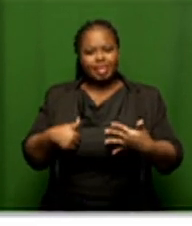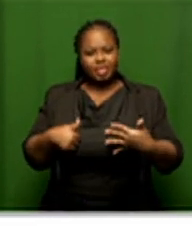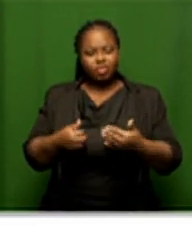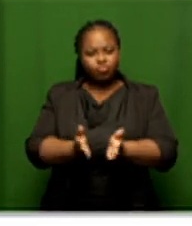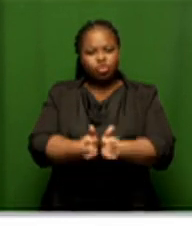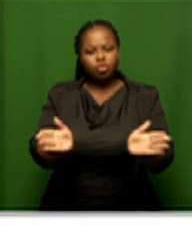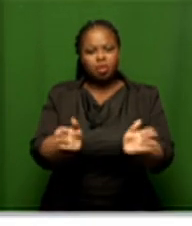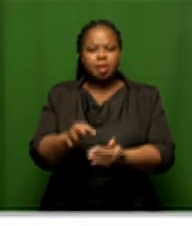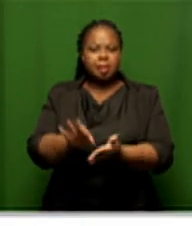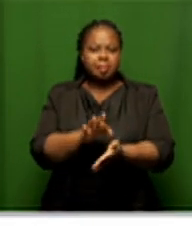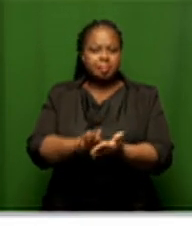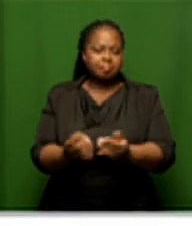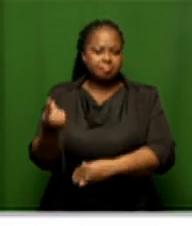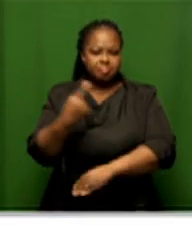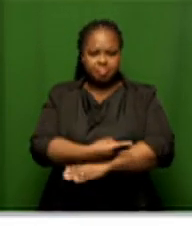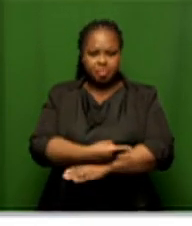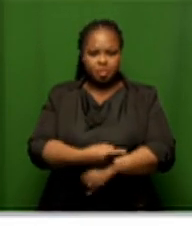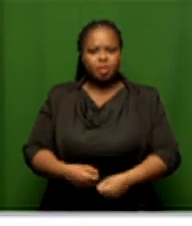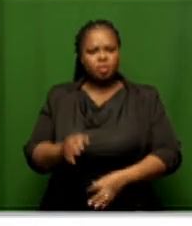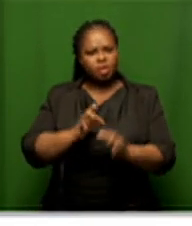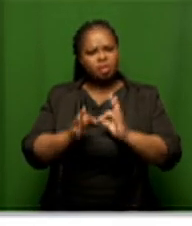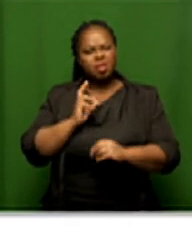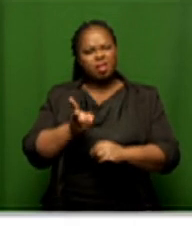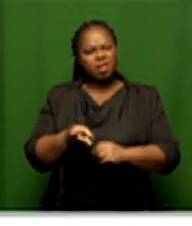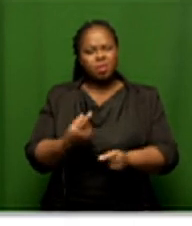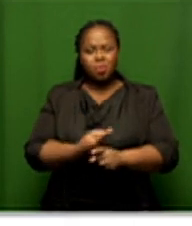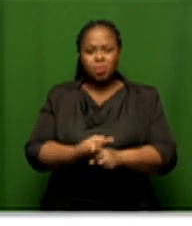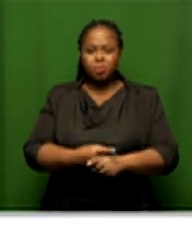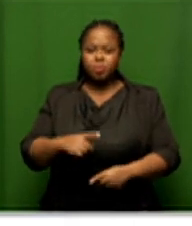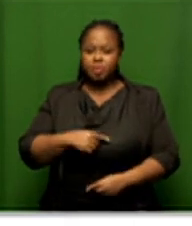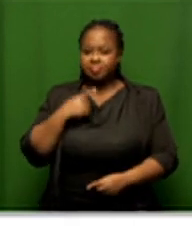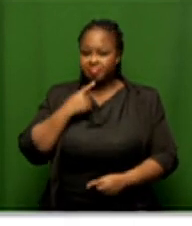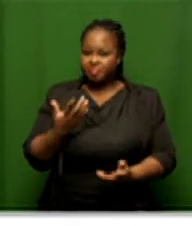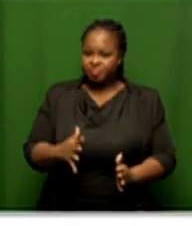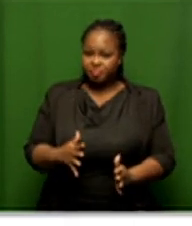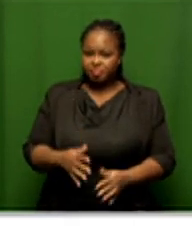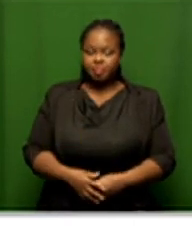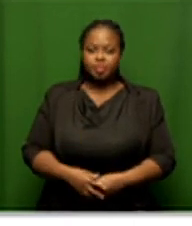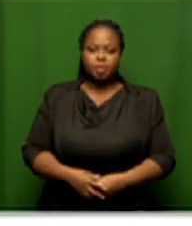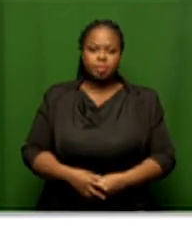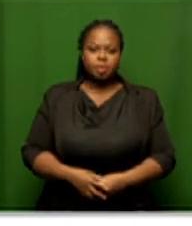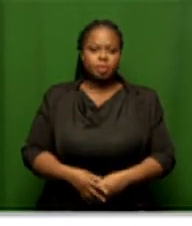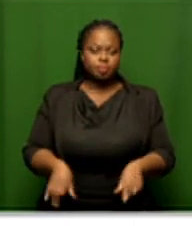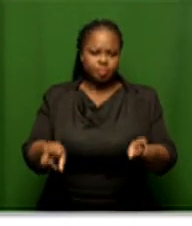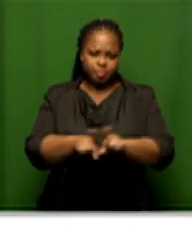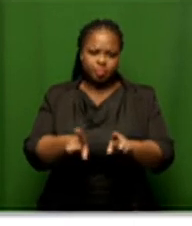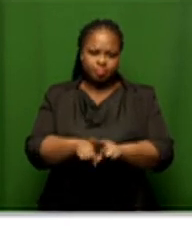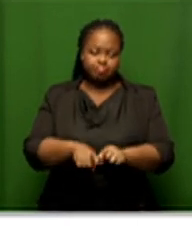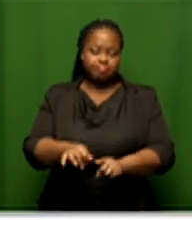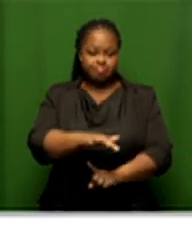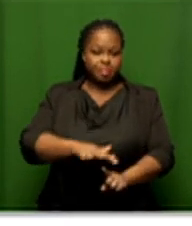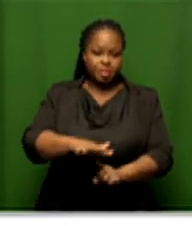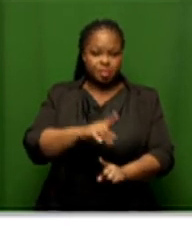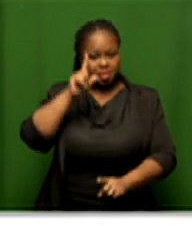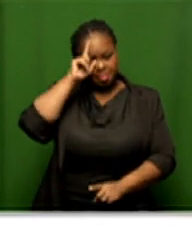election day. Just to take you through a brief history, I did mention that this was exactly where Dr.